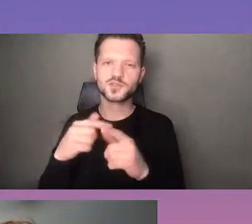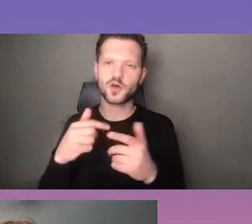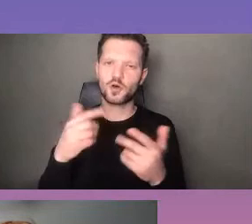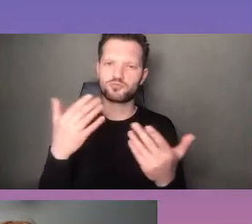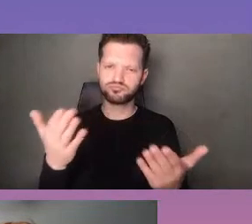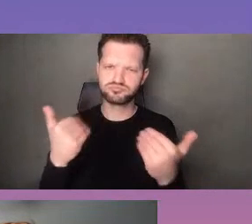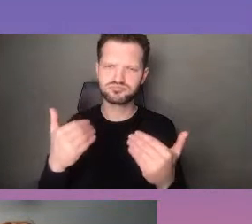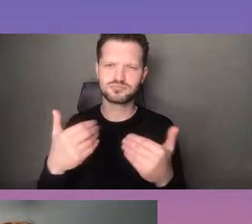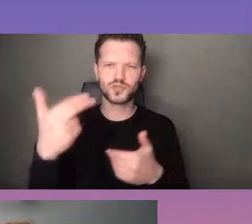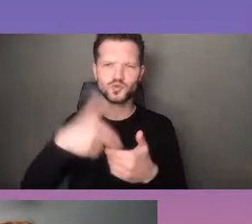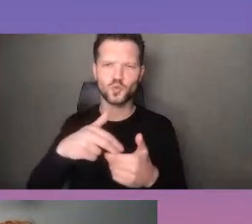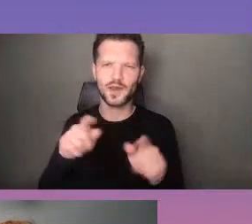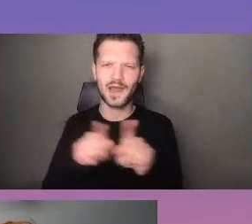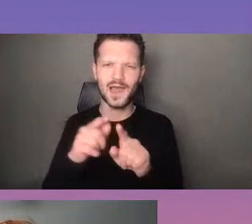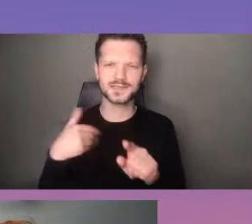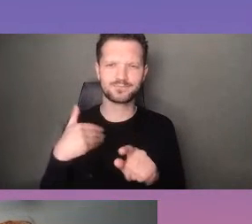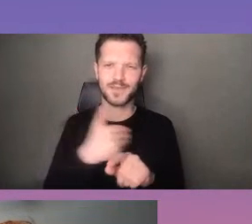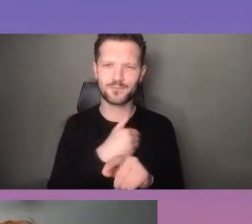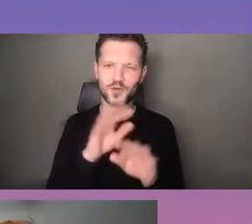free at